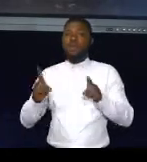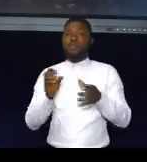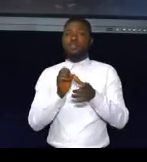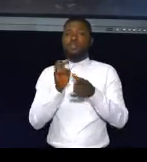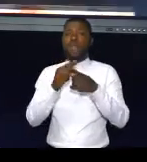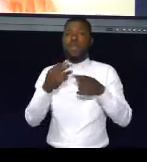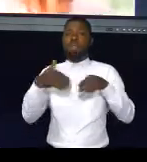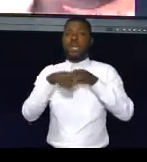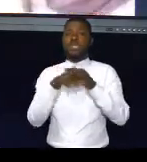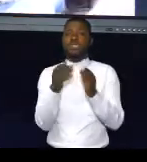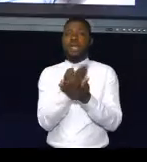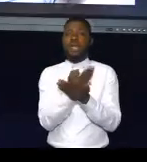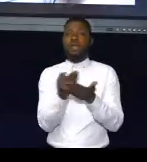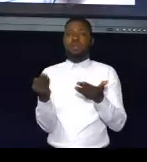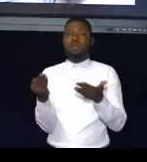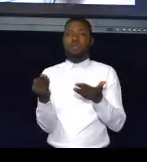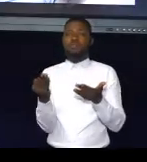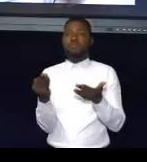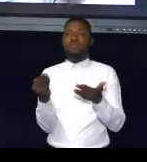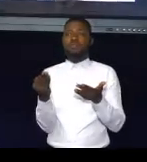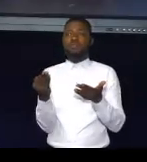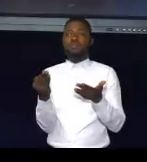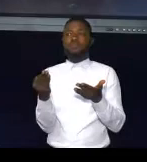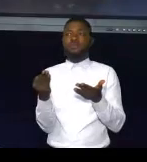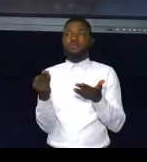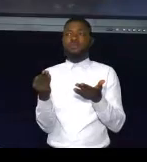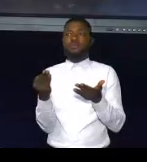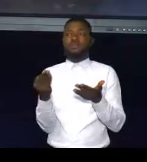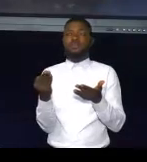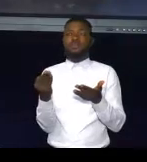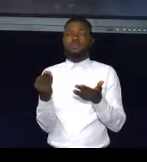divorce or marital failure.